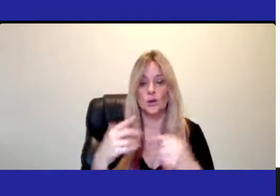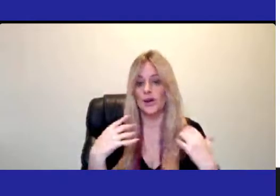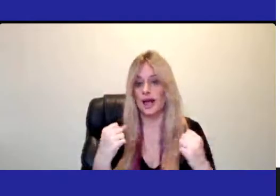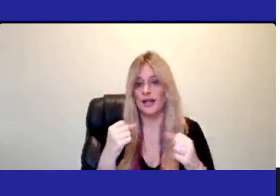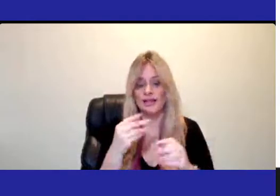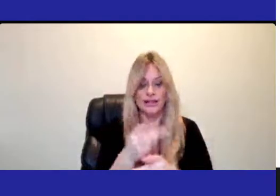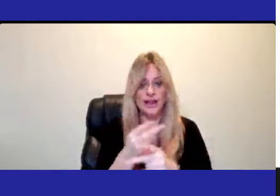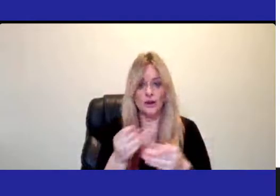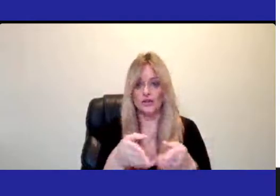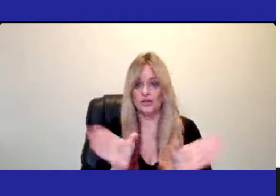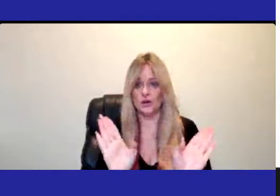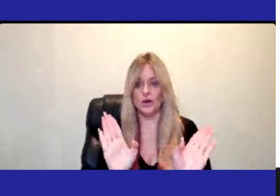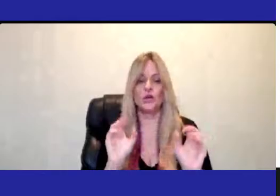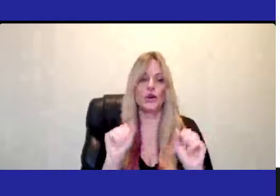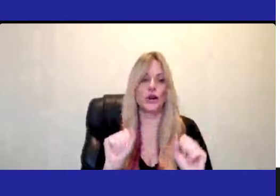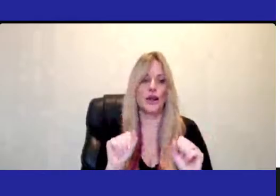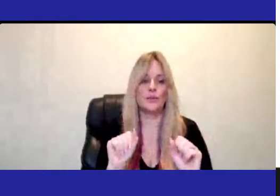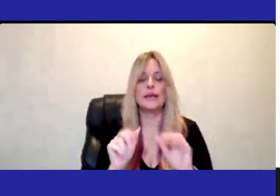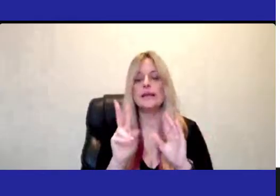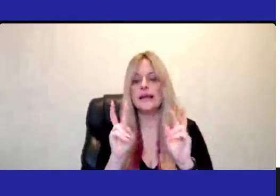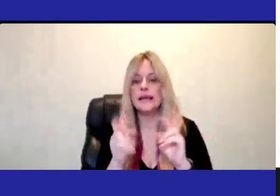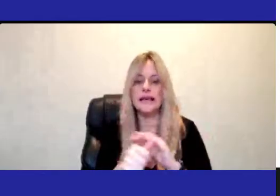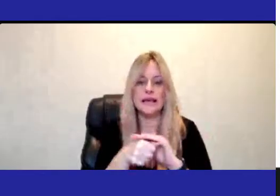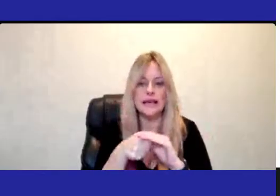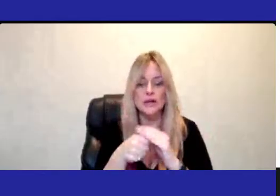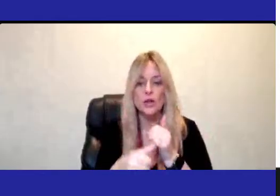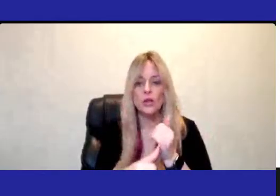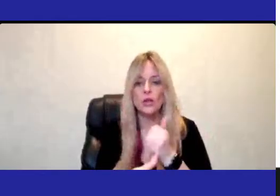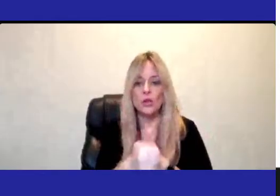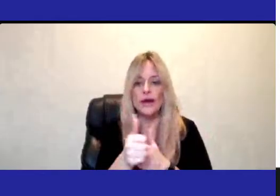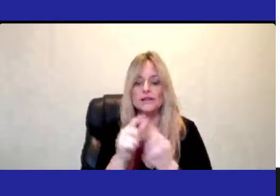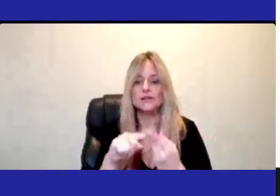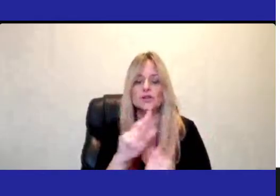there can be some hidden threats to patient safety.